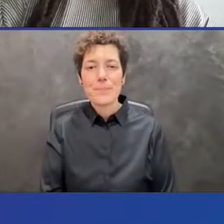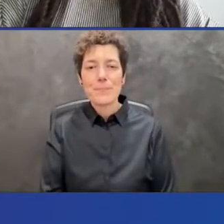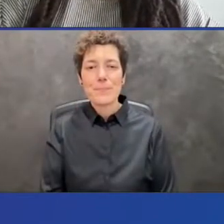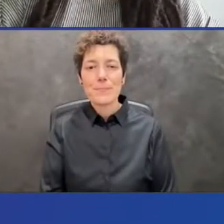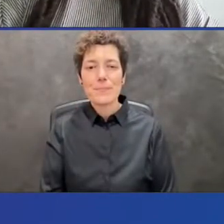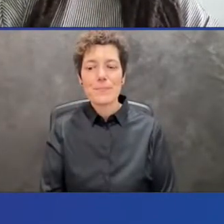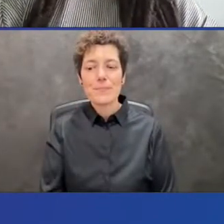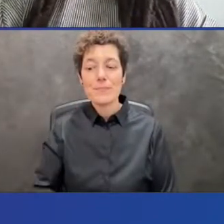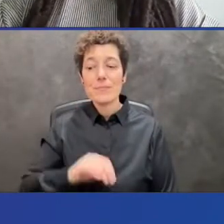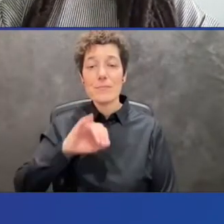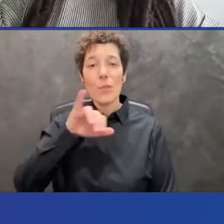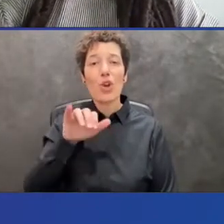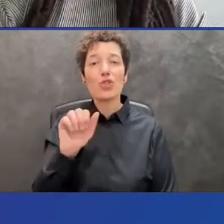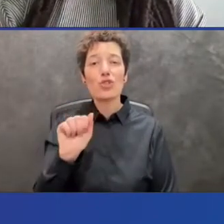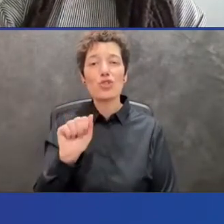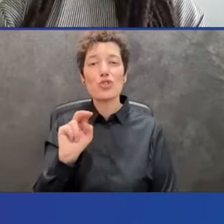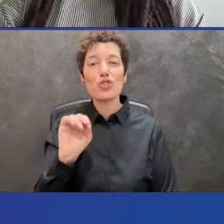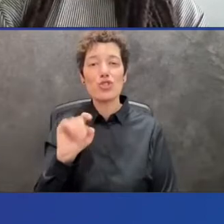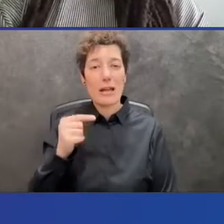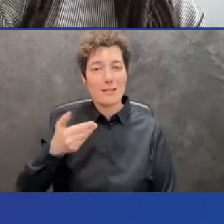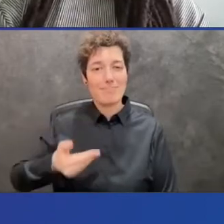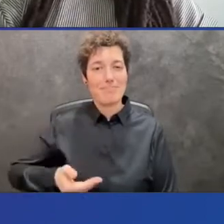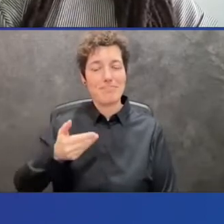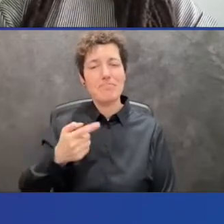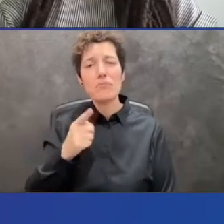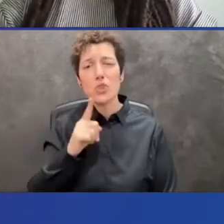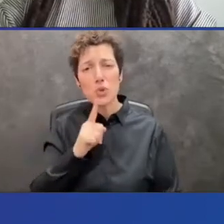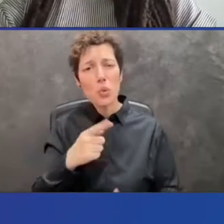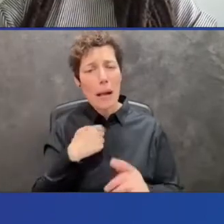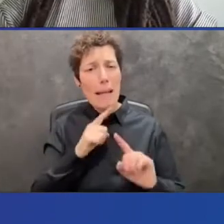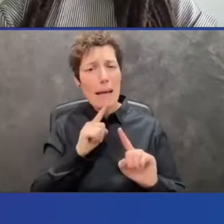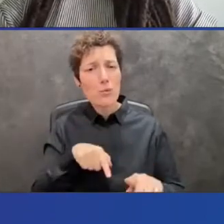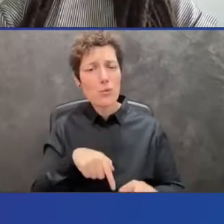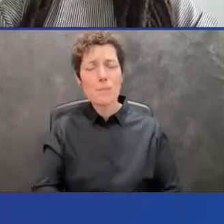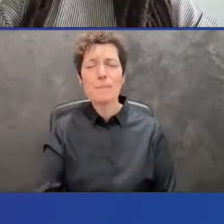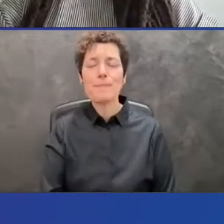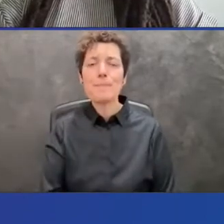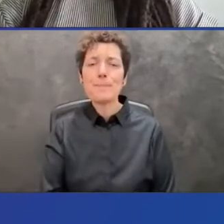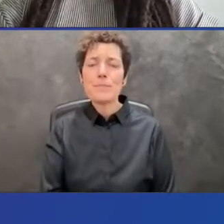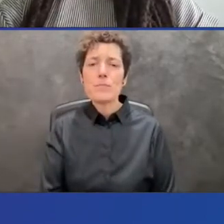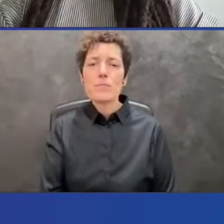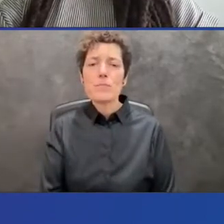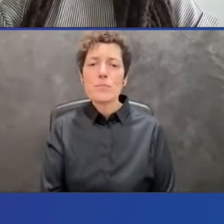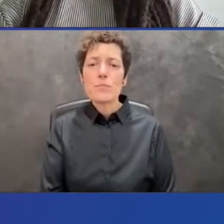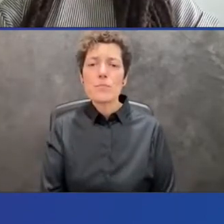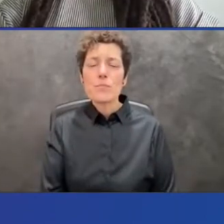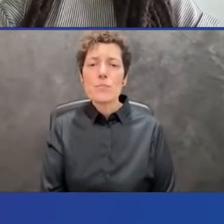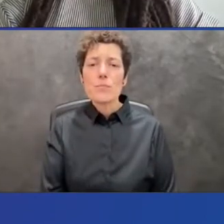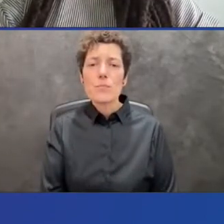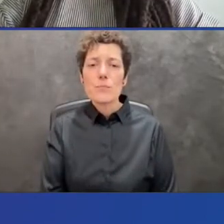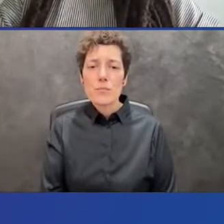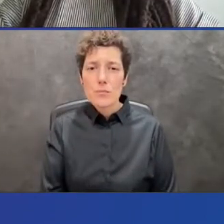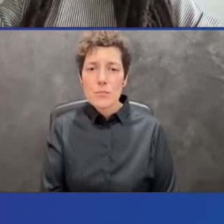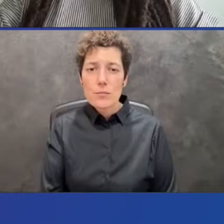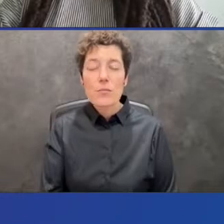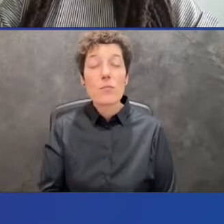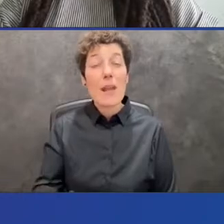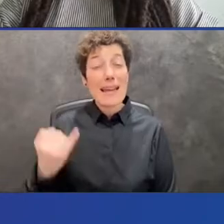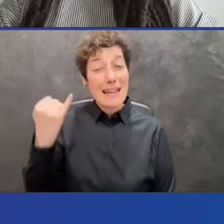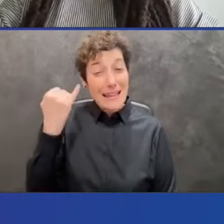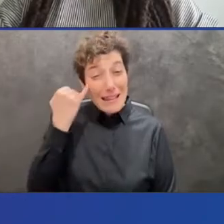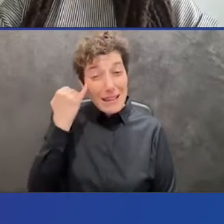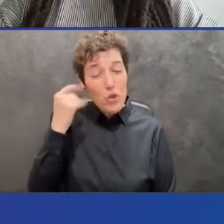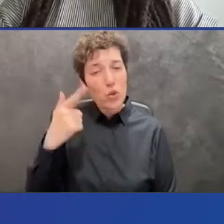Sure. I mean, this is Janet. I think that if you have sound leadership and